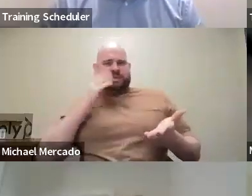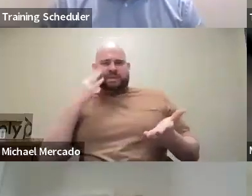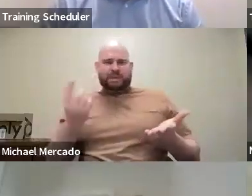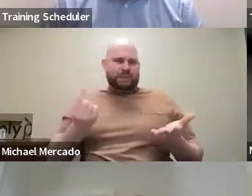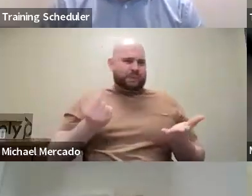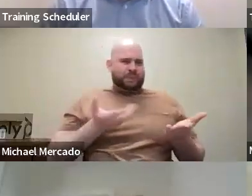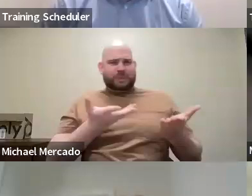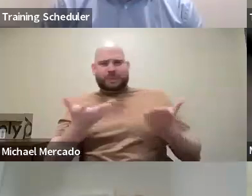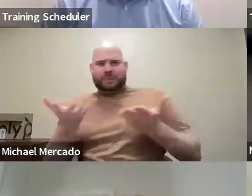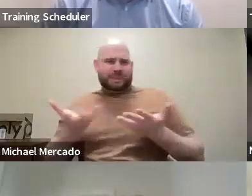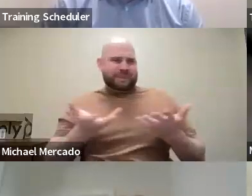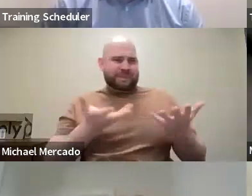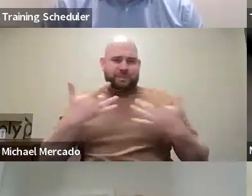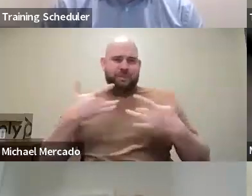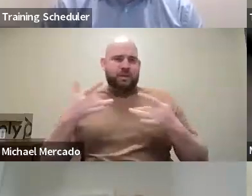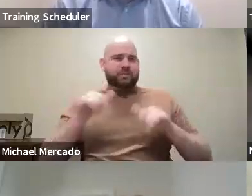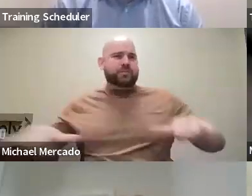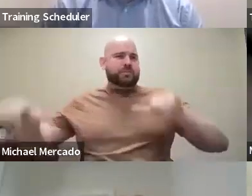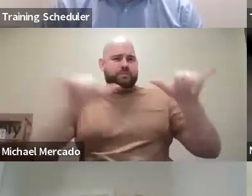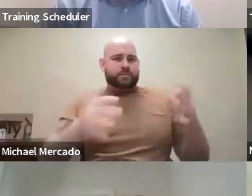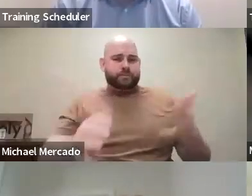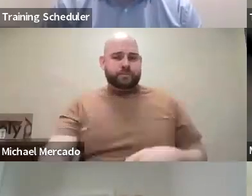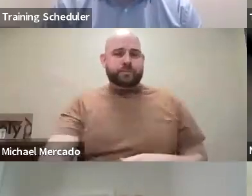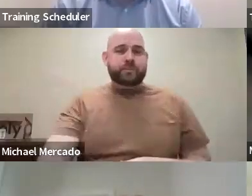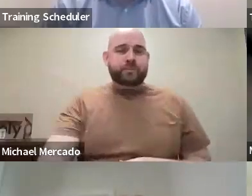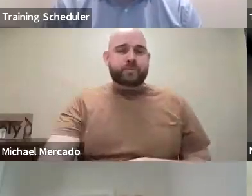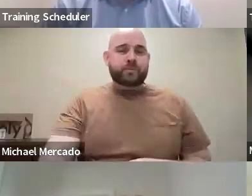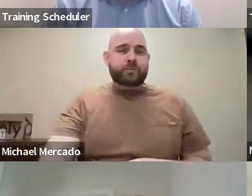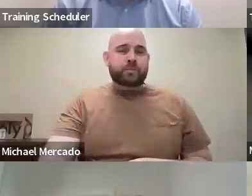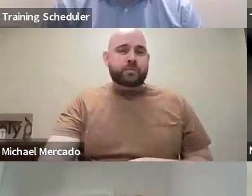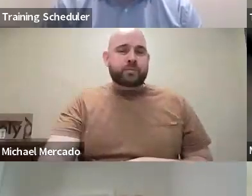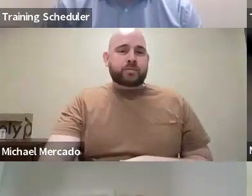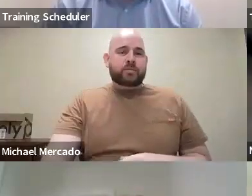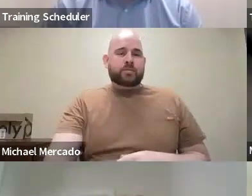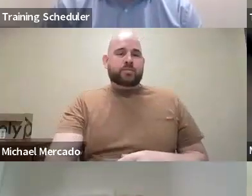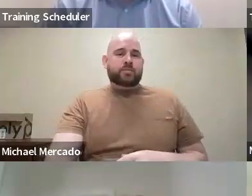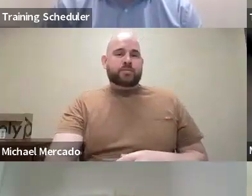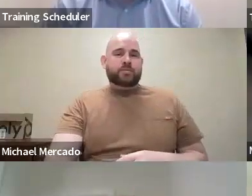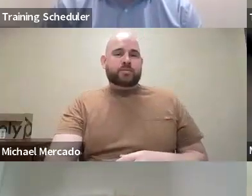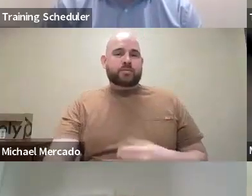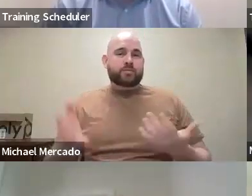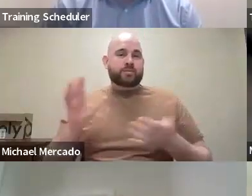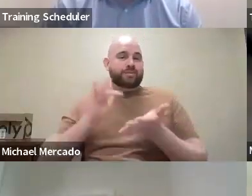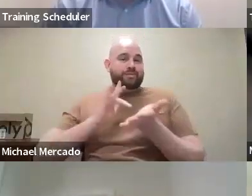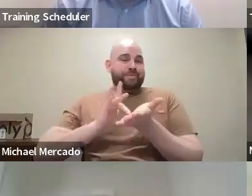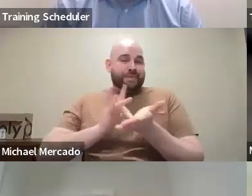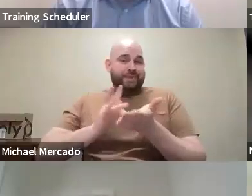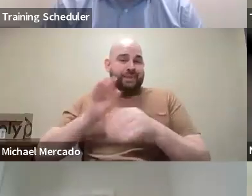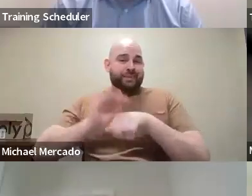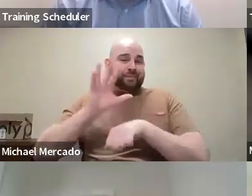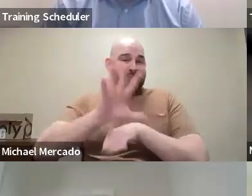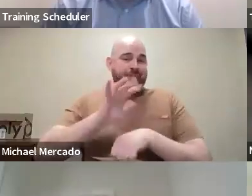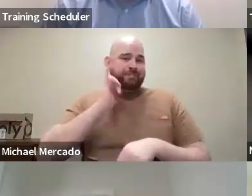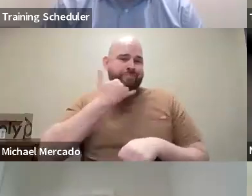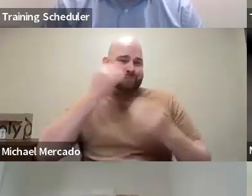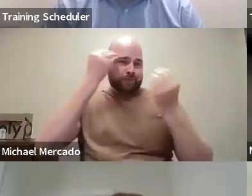what to do when they find out that their baby is deaf. And that's a common thing for some parents